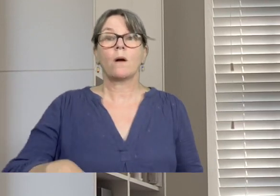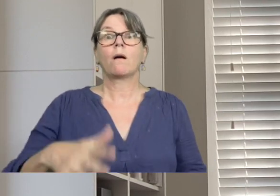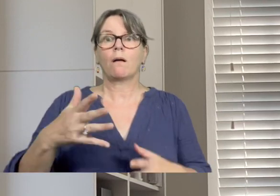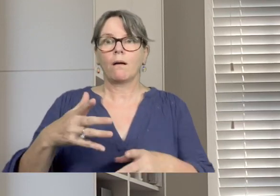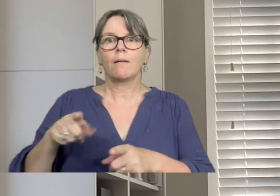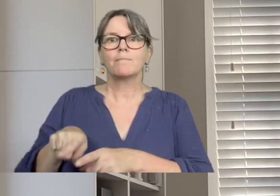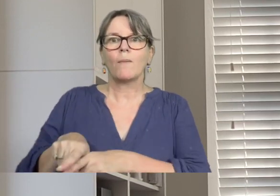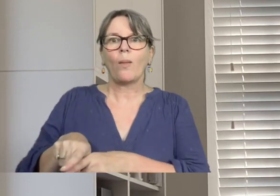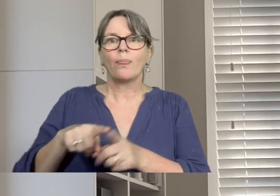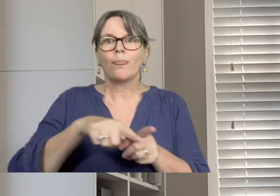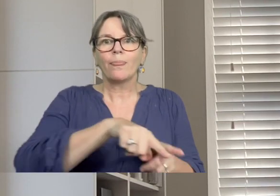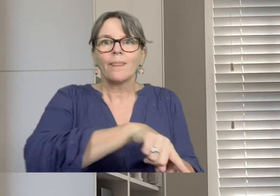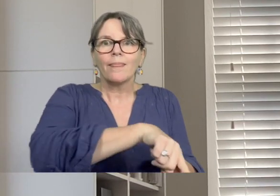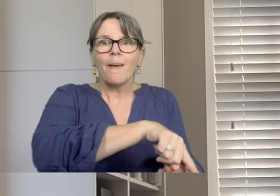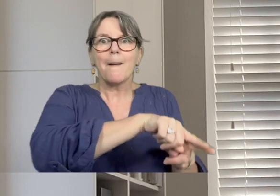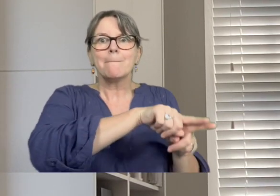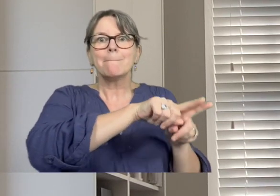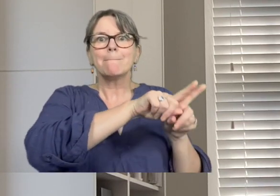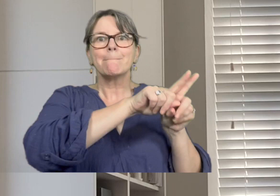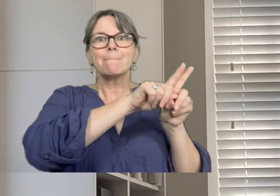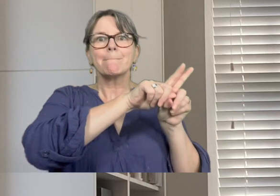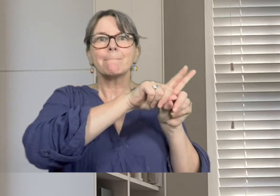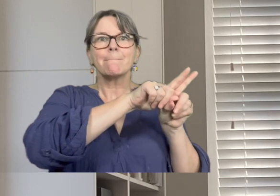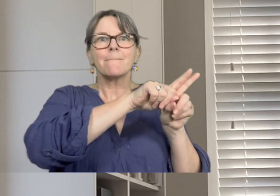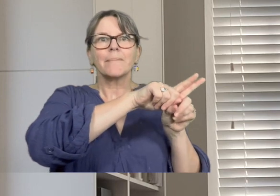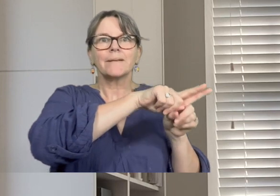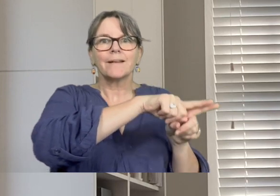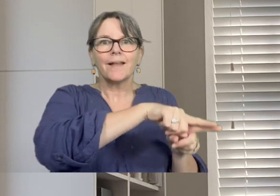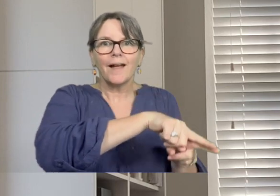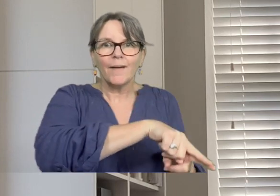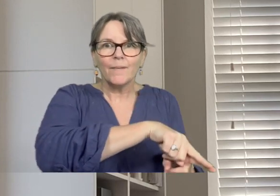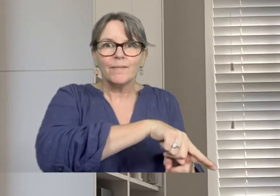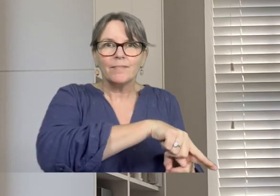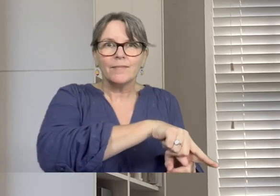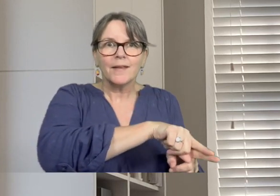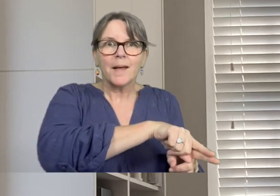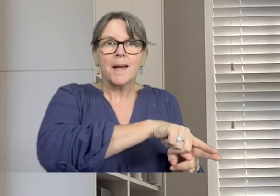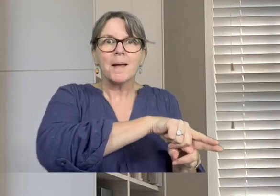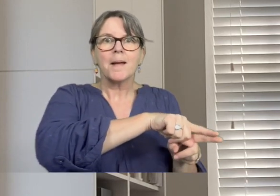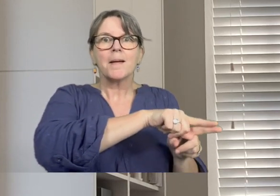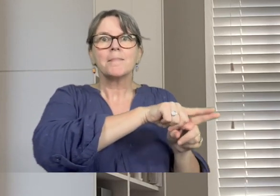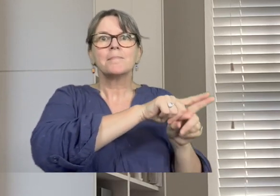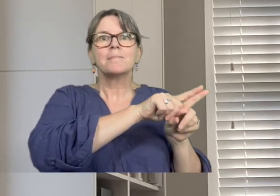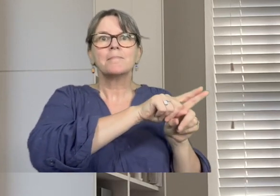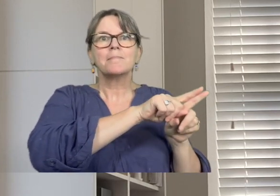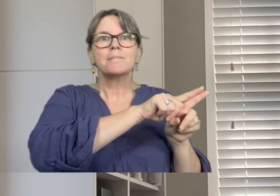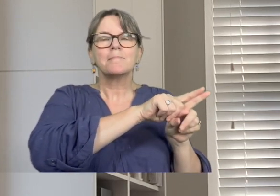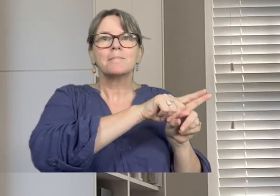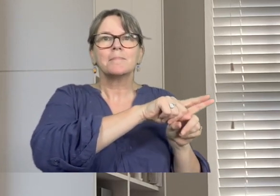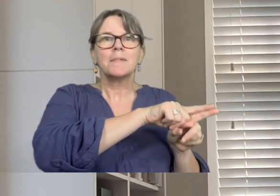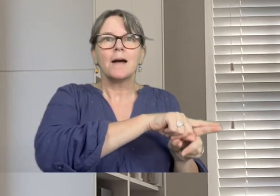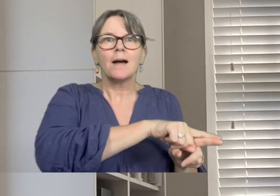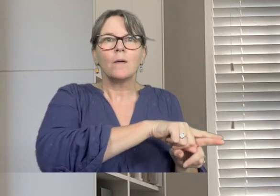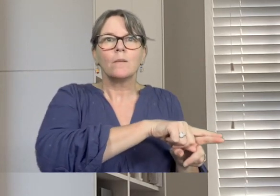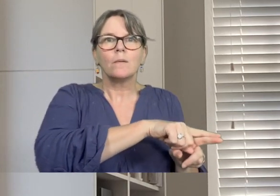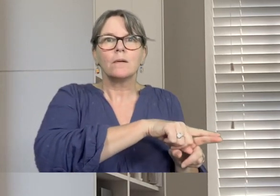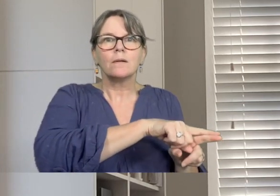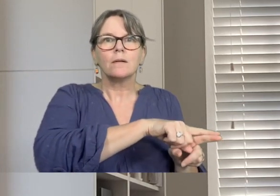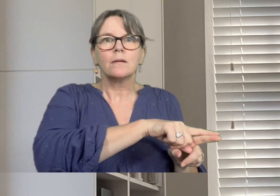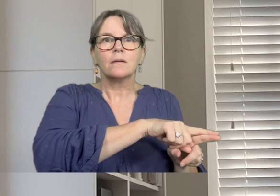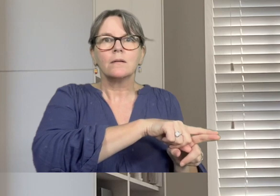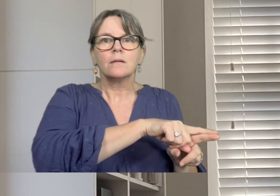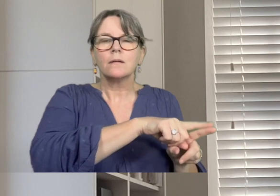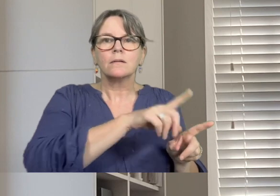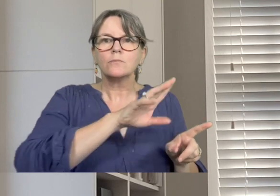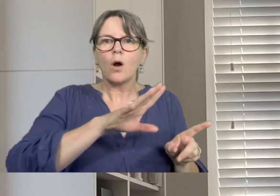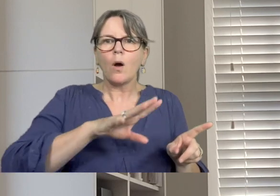extend the underneath leg away so that both legs lift. It's not about squeezing through the oblique up here. I'm not trying to drive it from here. I'm driving it from the underneath